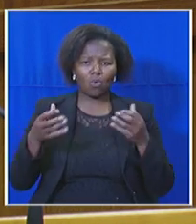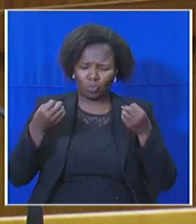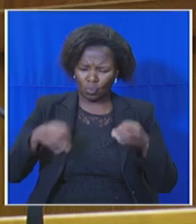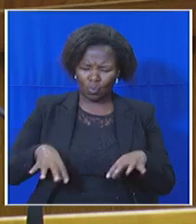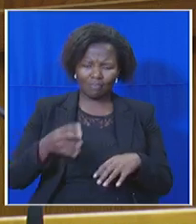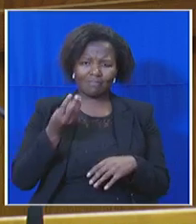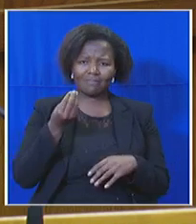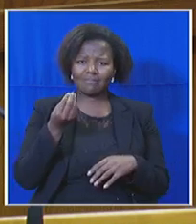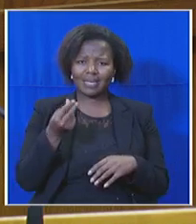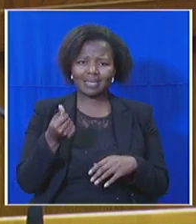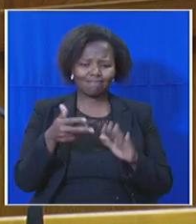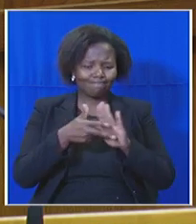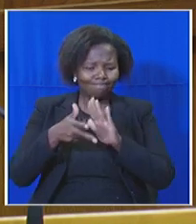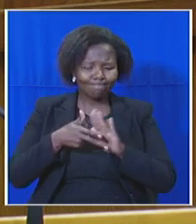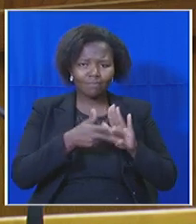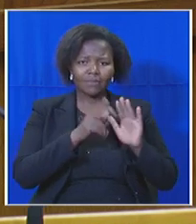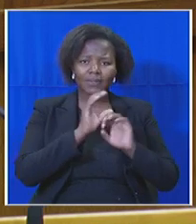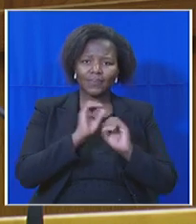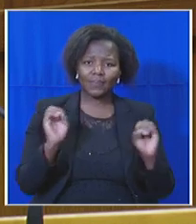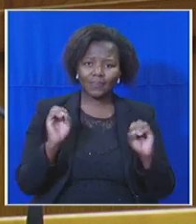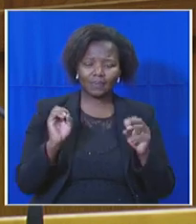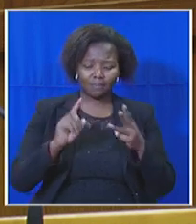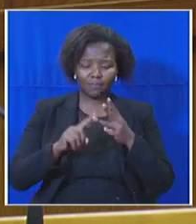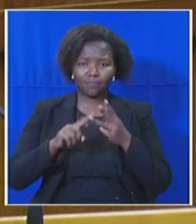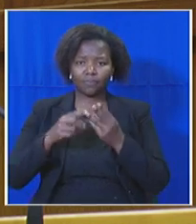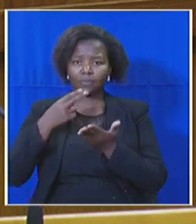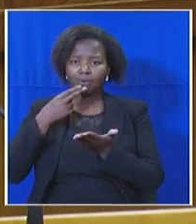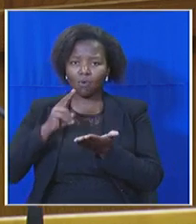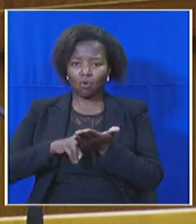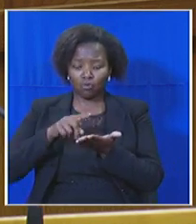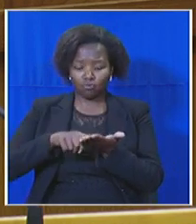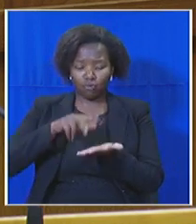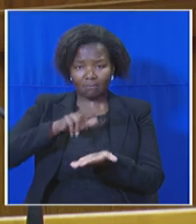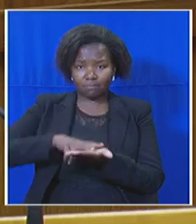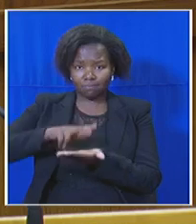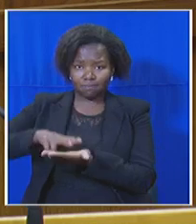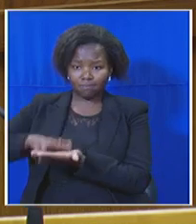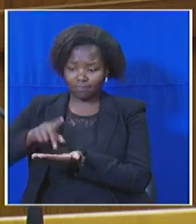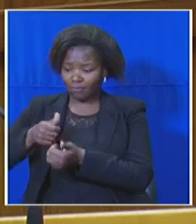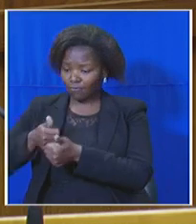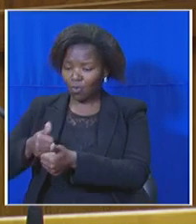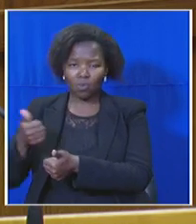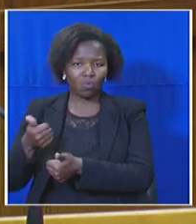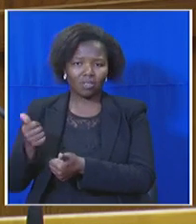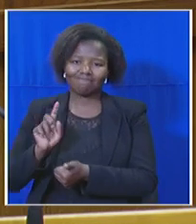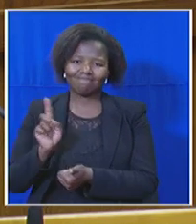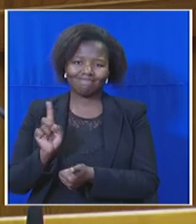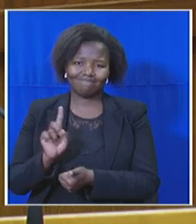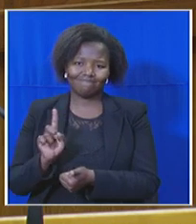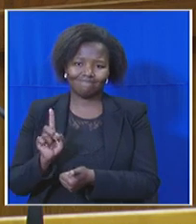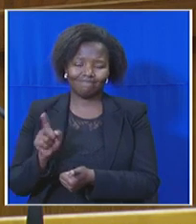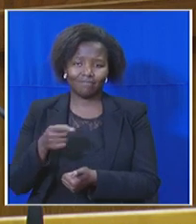wasteful expenditure. Procurement and contract management is also not in a good shape. Human